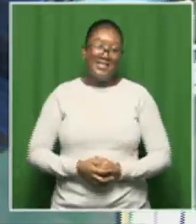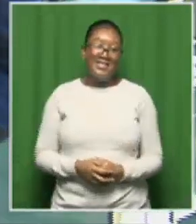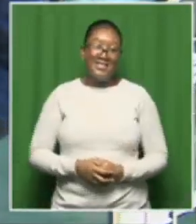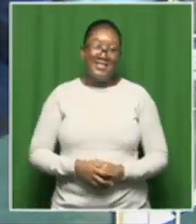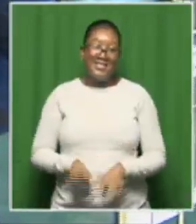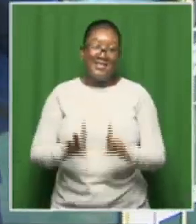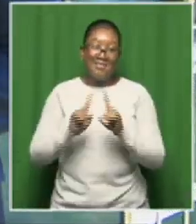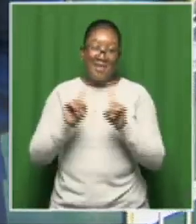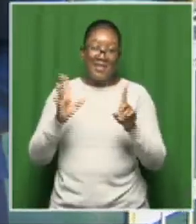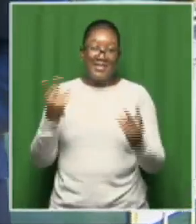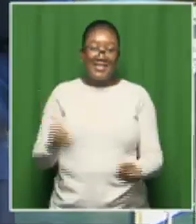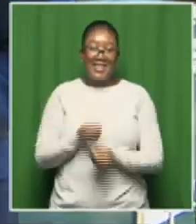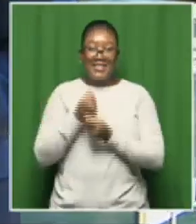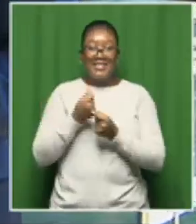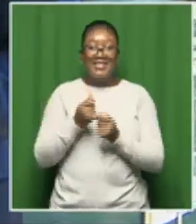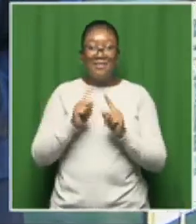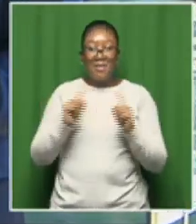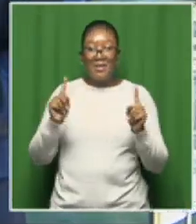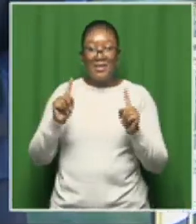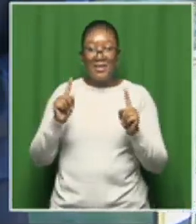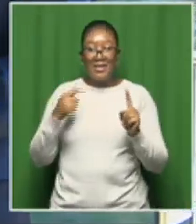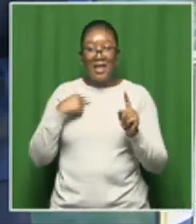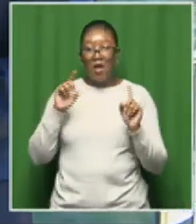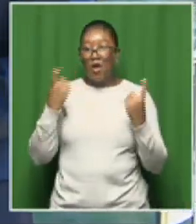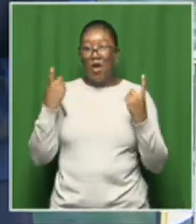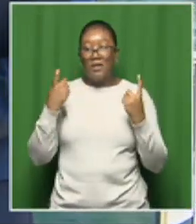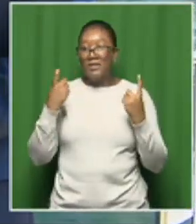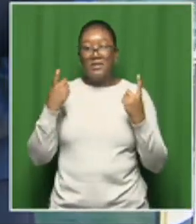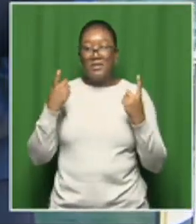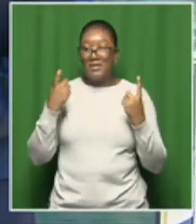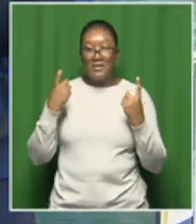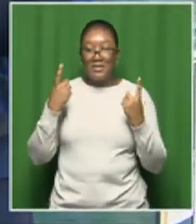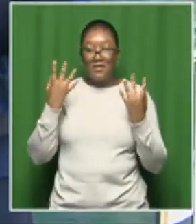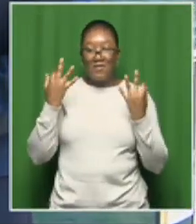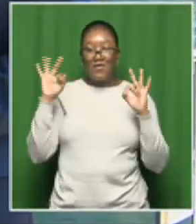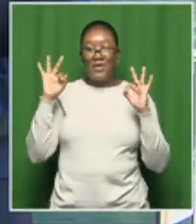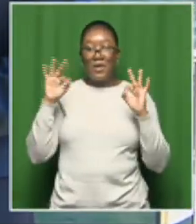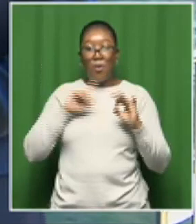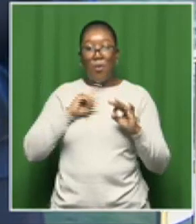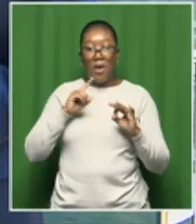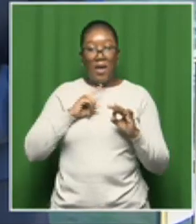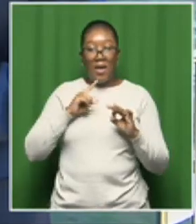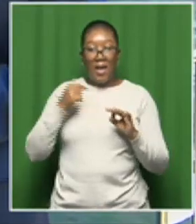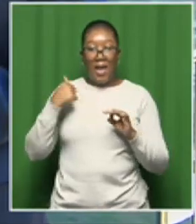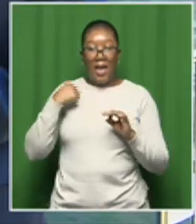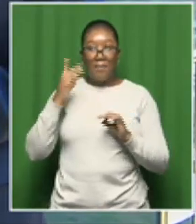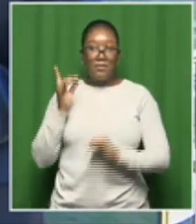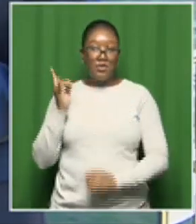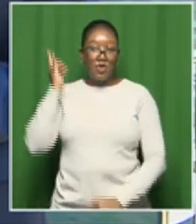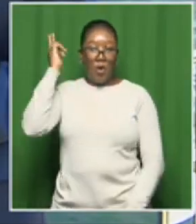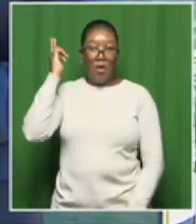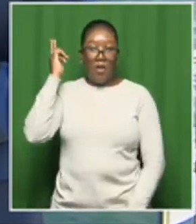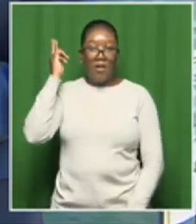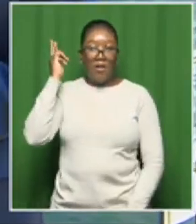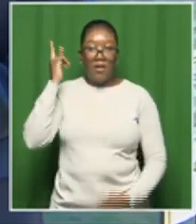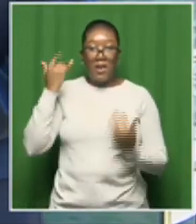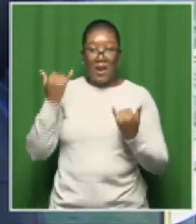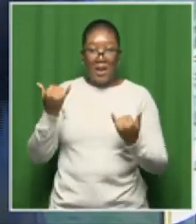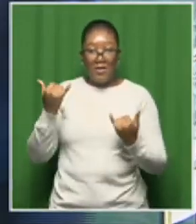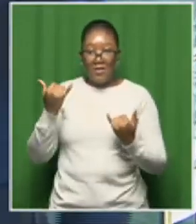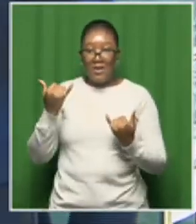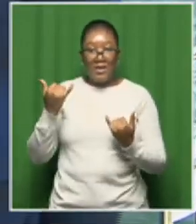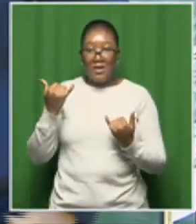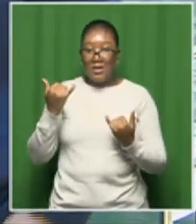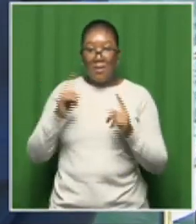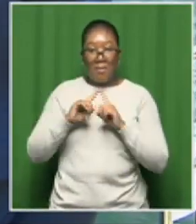Unfortunately, I no longer make it to get in here for free because of the height, but at some point I used to be able to. It's not too